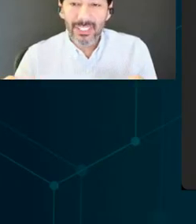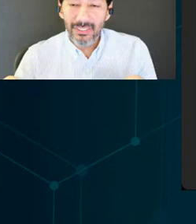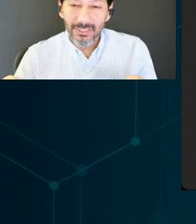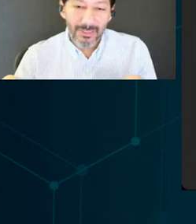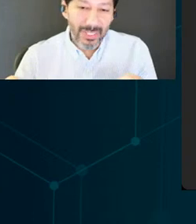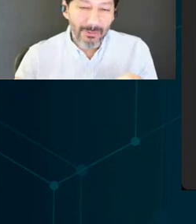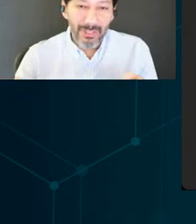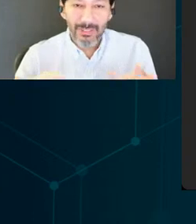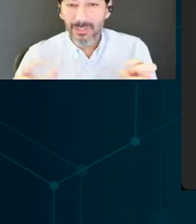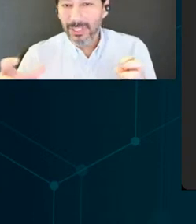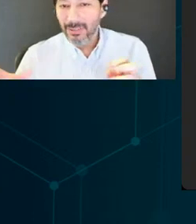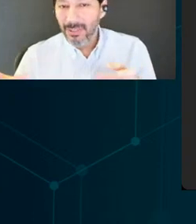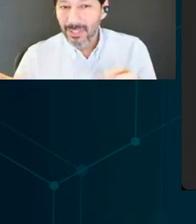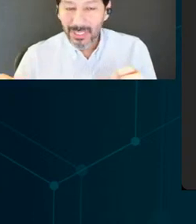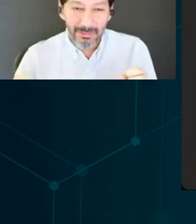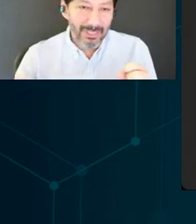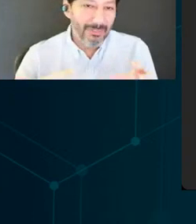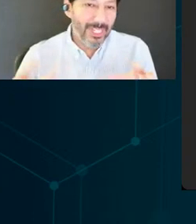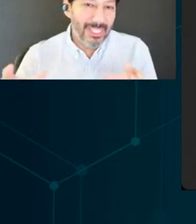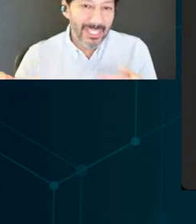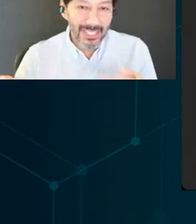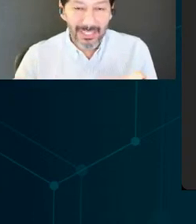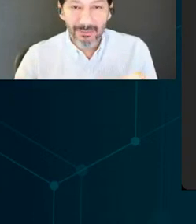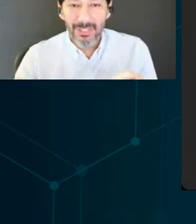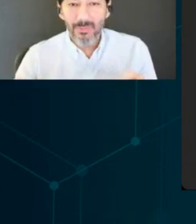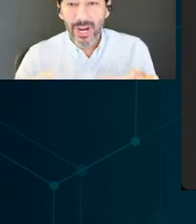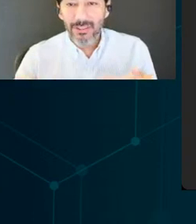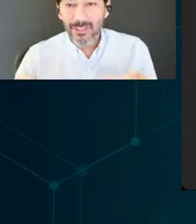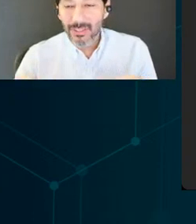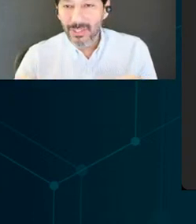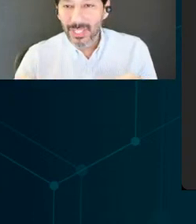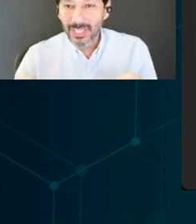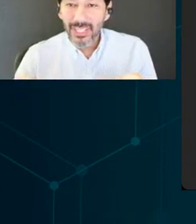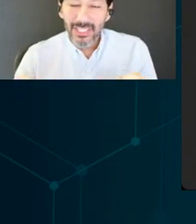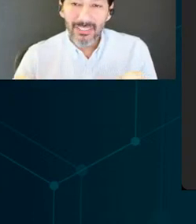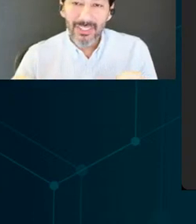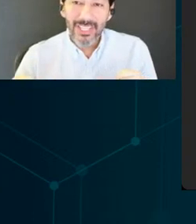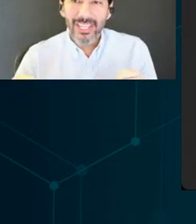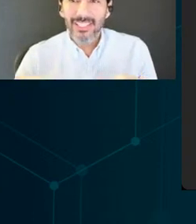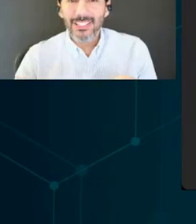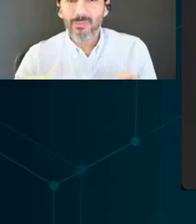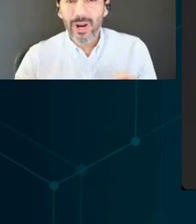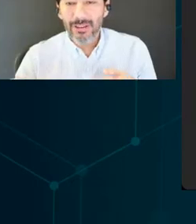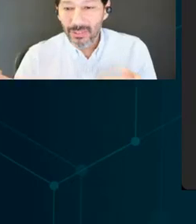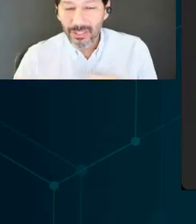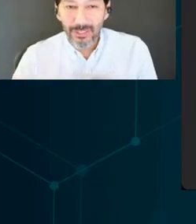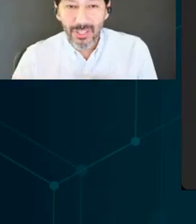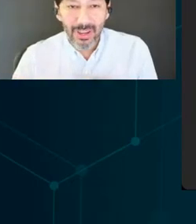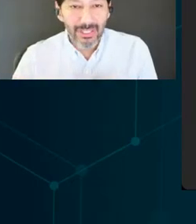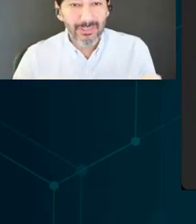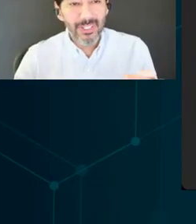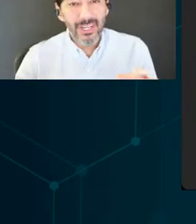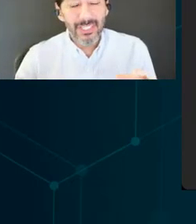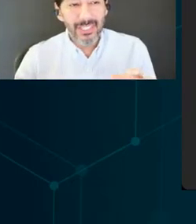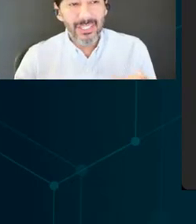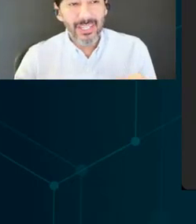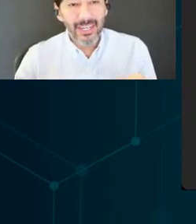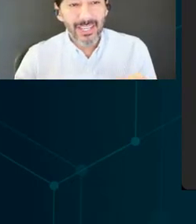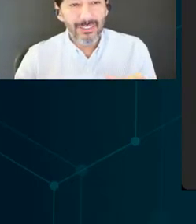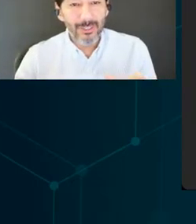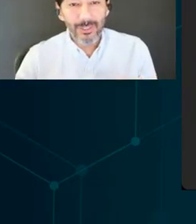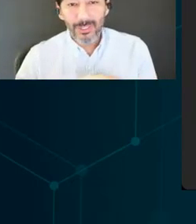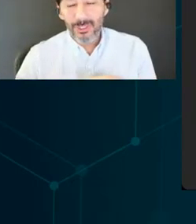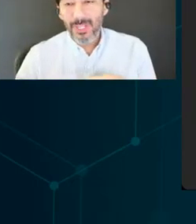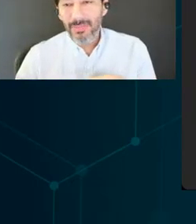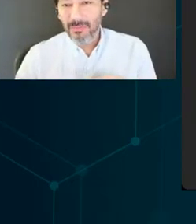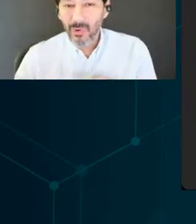added security, you know, around social networks, around devices, around browsers, and you know, can this browser use audio or not?